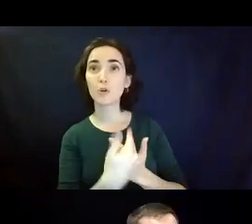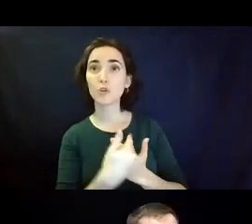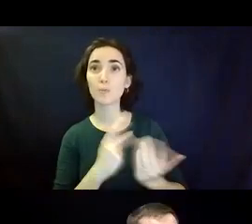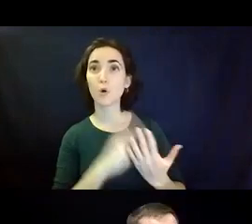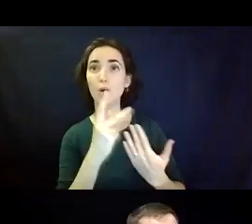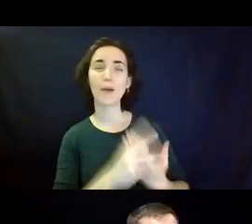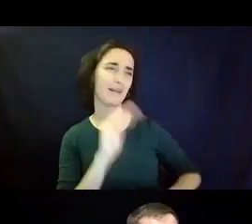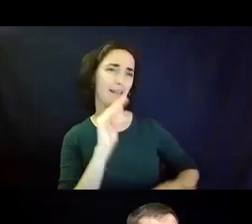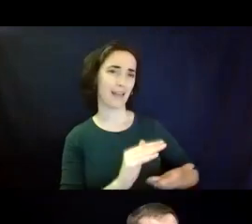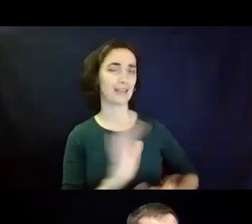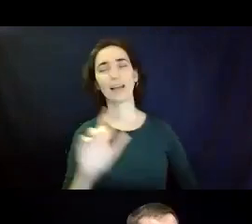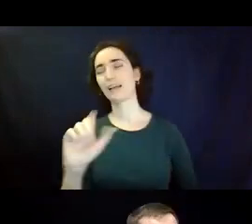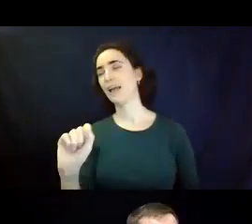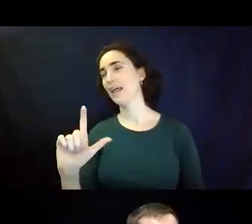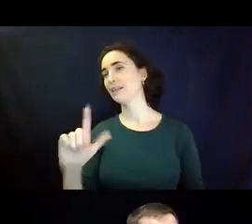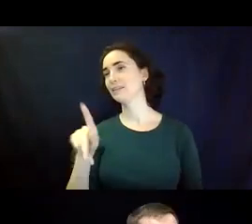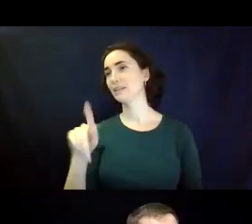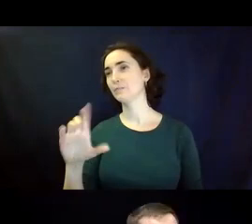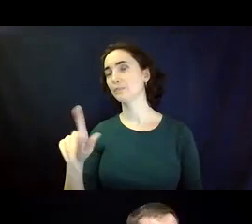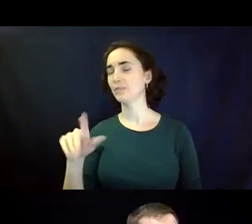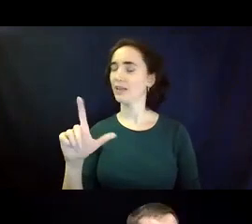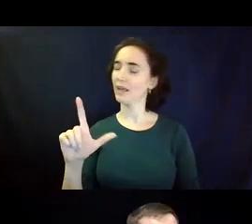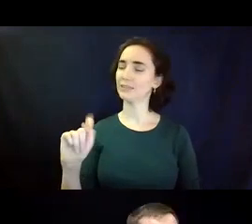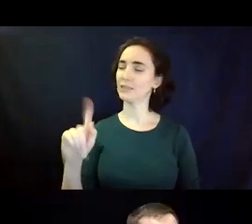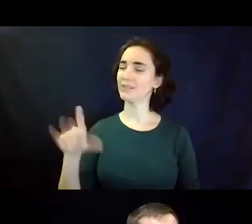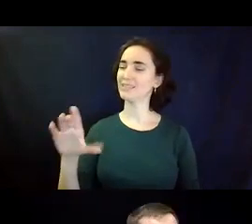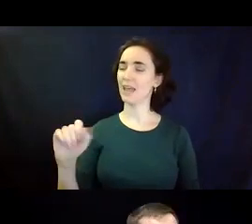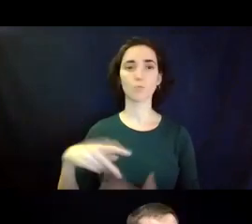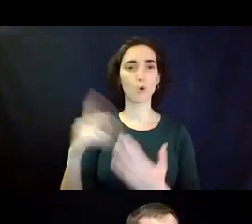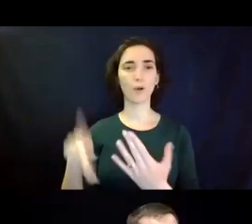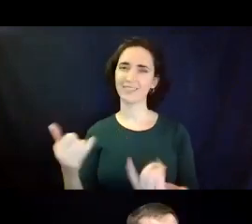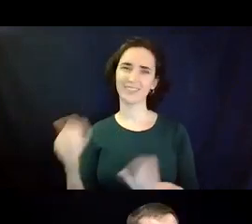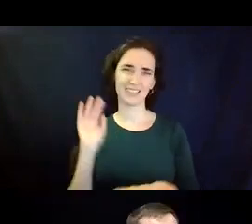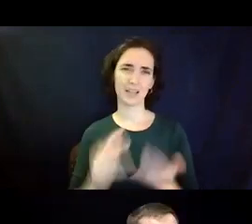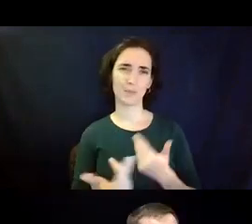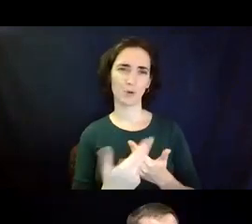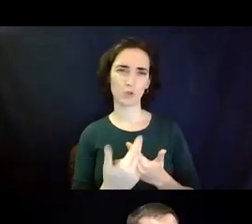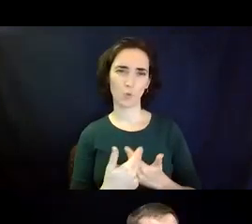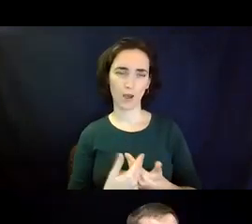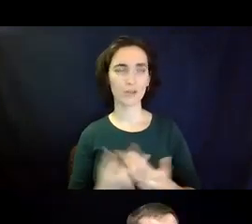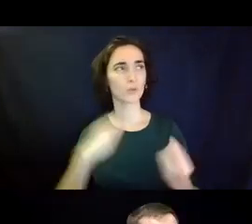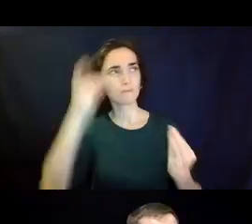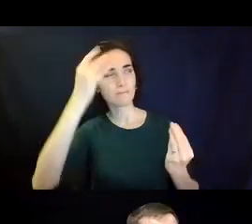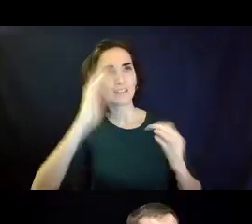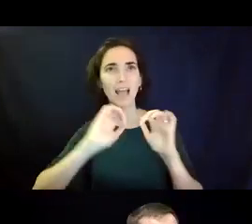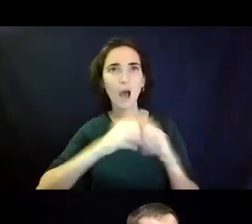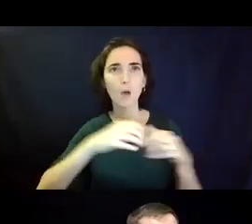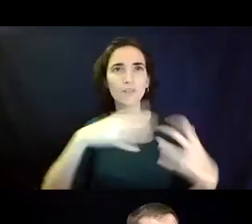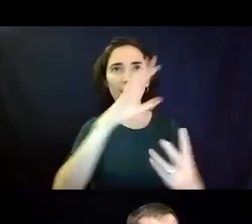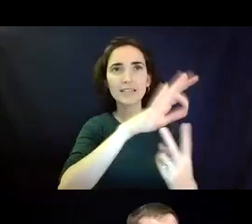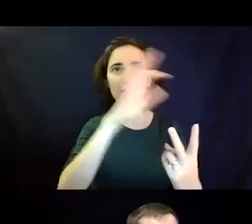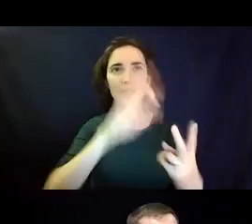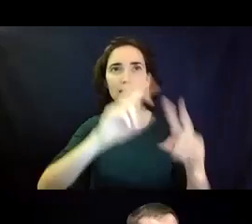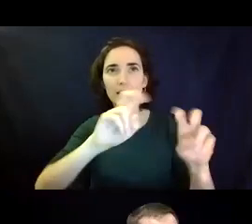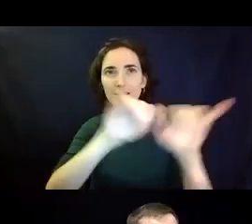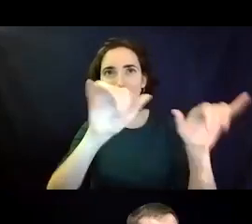our LTPCS program. We are looking at ways of implementing alternative assessment systems